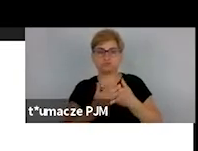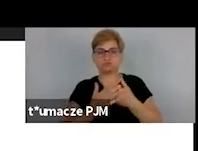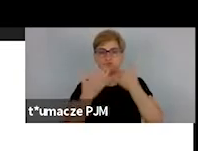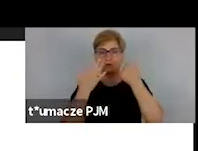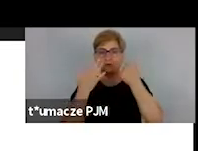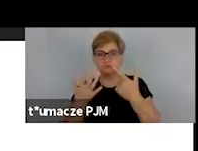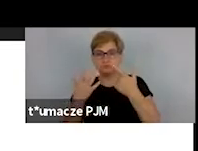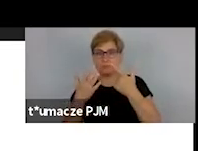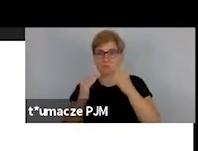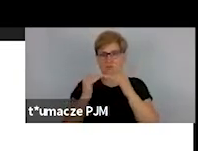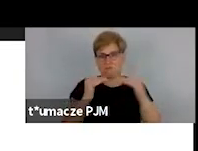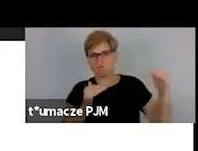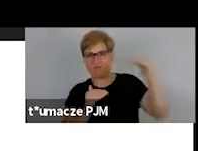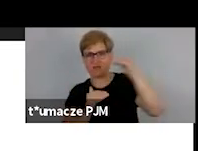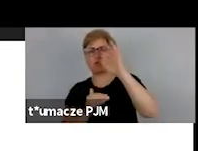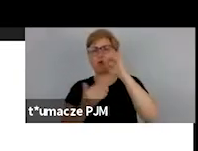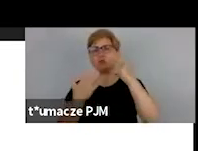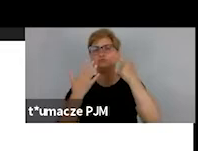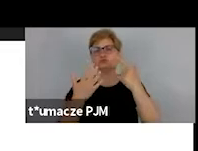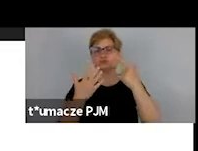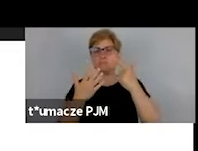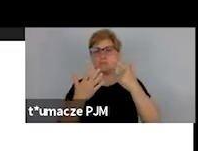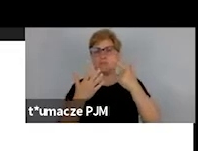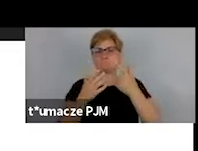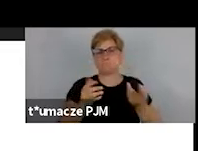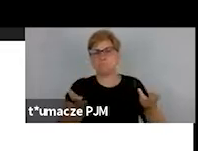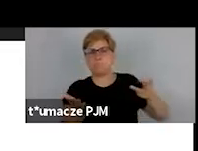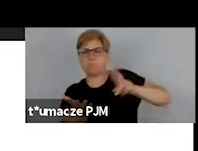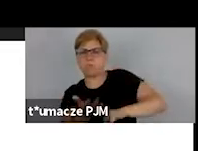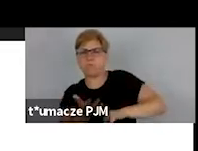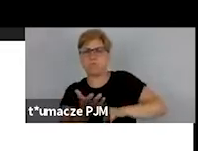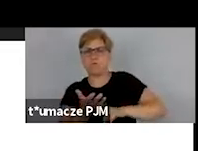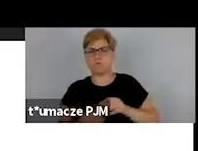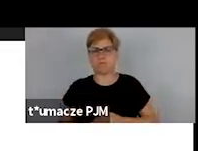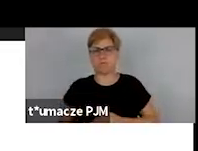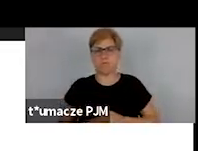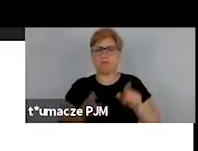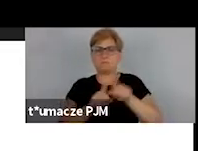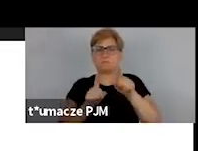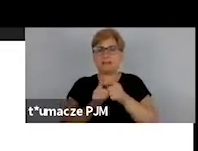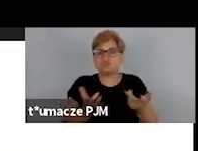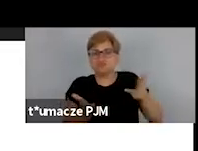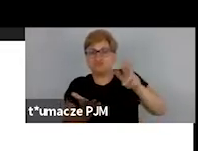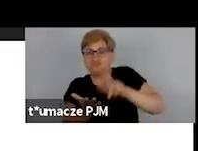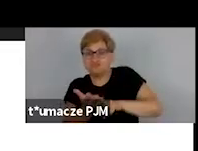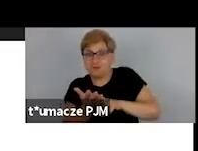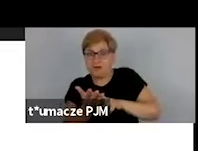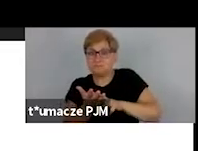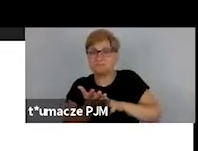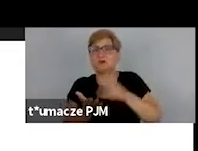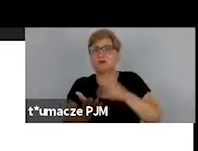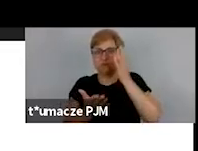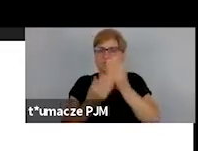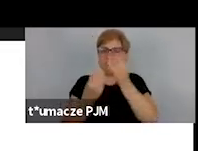people are interested, because I think there's a risk that that comes across as a anti-sex work piece